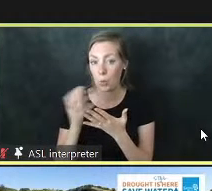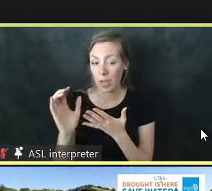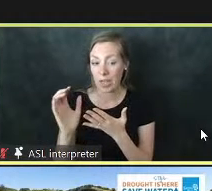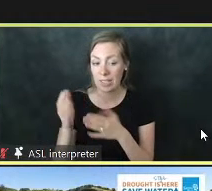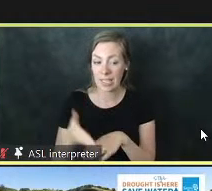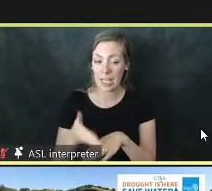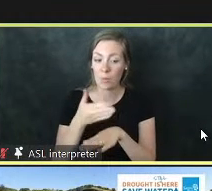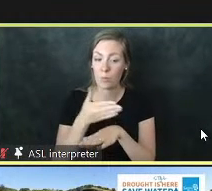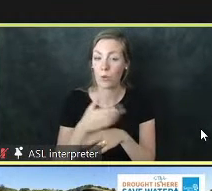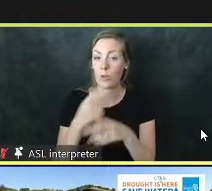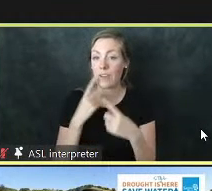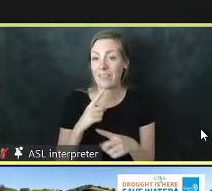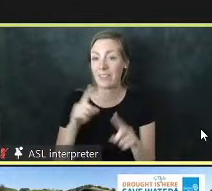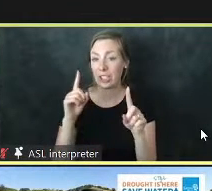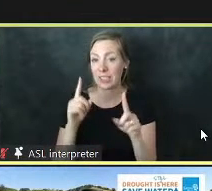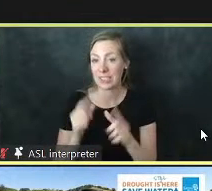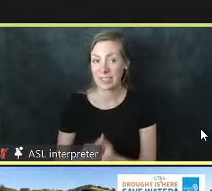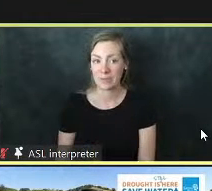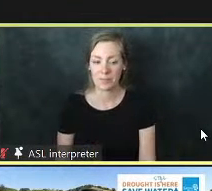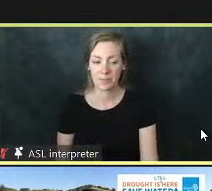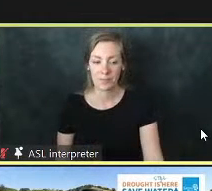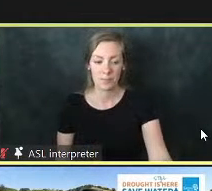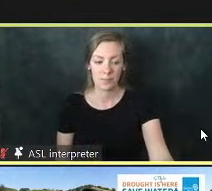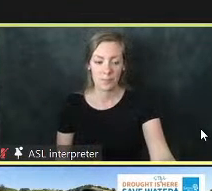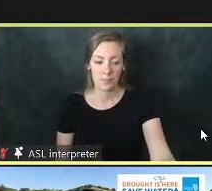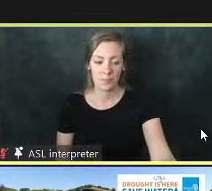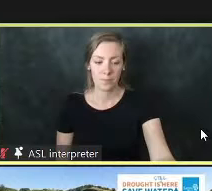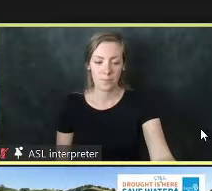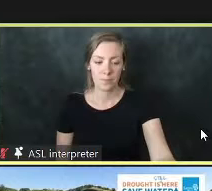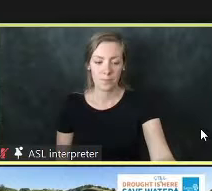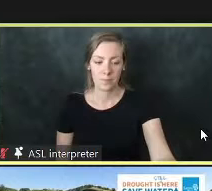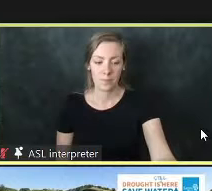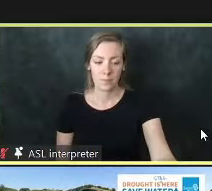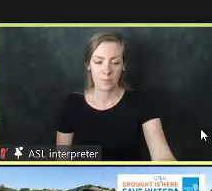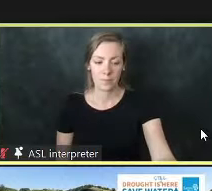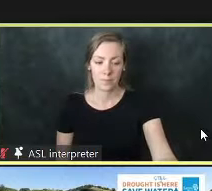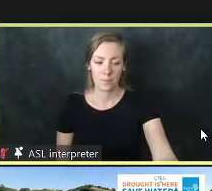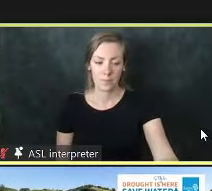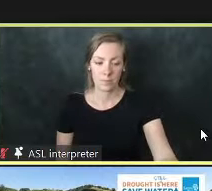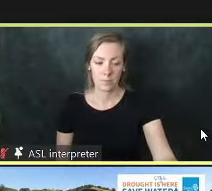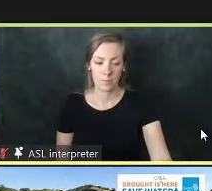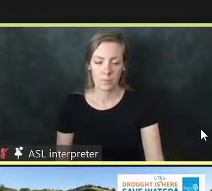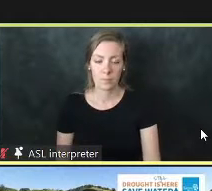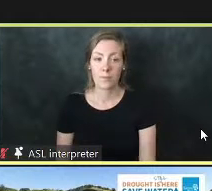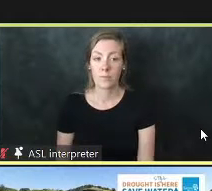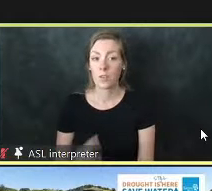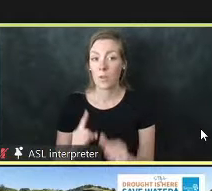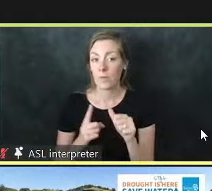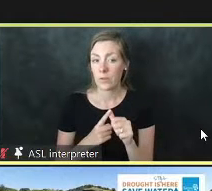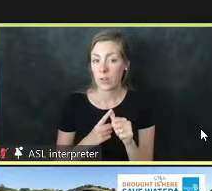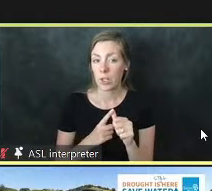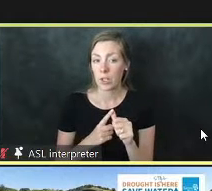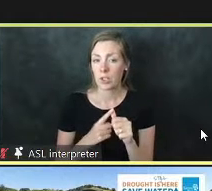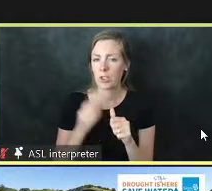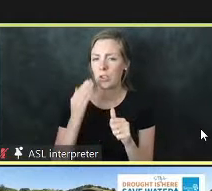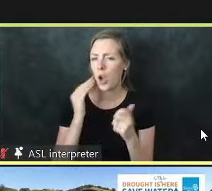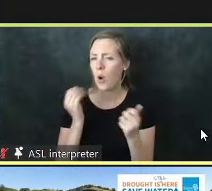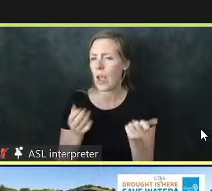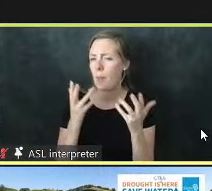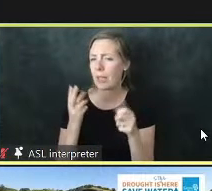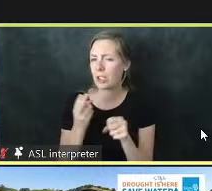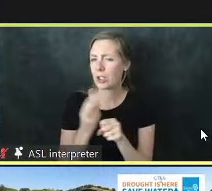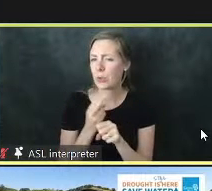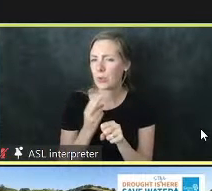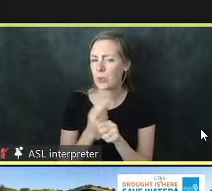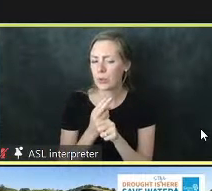efficiency. para Next ahorrar slide, agua y please. no So number desperdiciar agua. 1, So, la número get to uno es know your water use. que Check your conozcan water bill